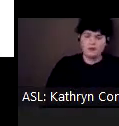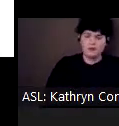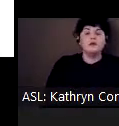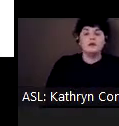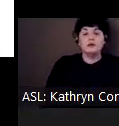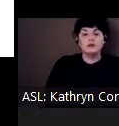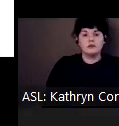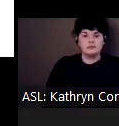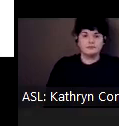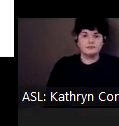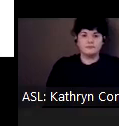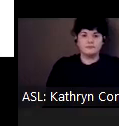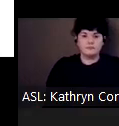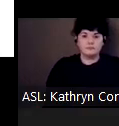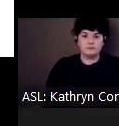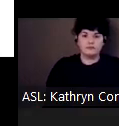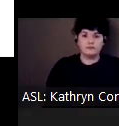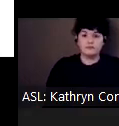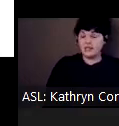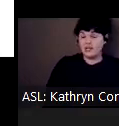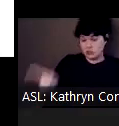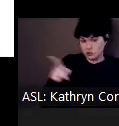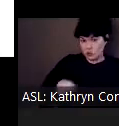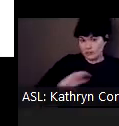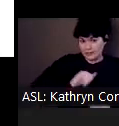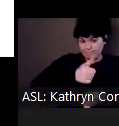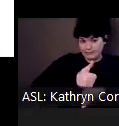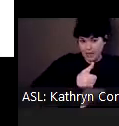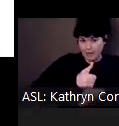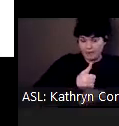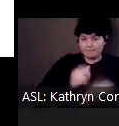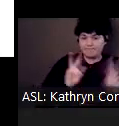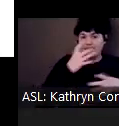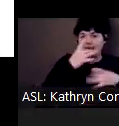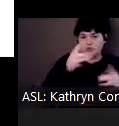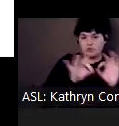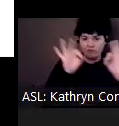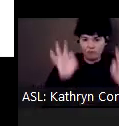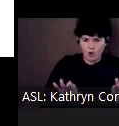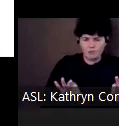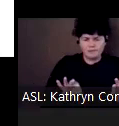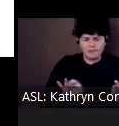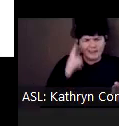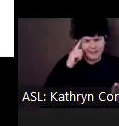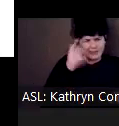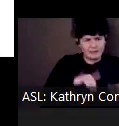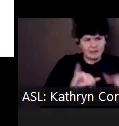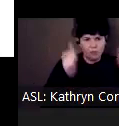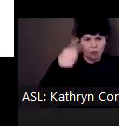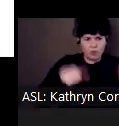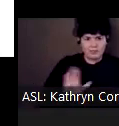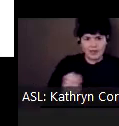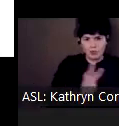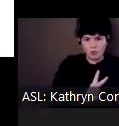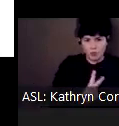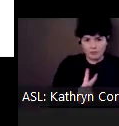So they completed an interest form that I believe is on their website still, and job seekers or